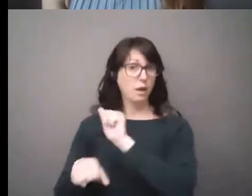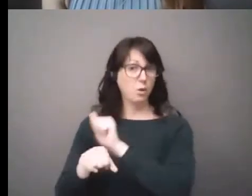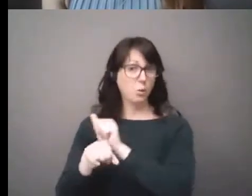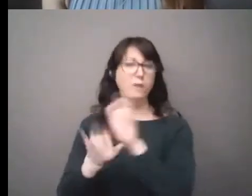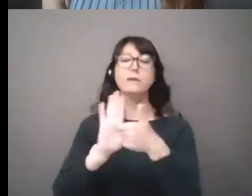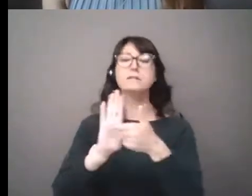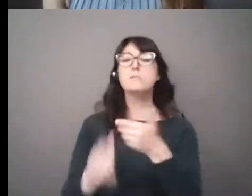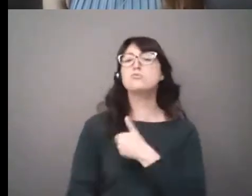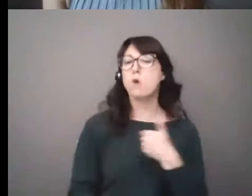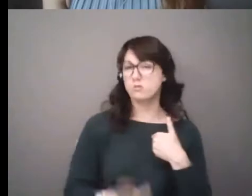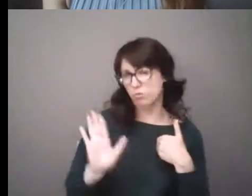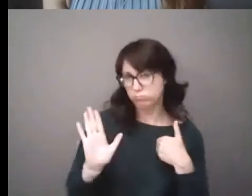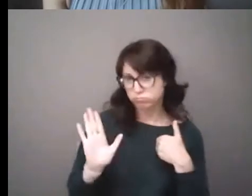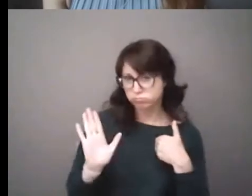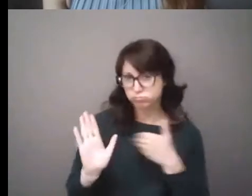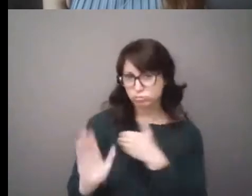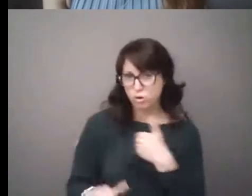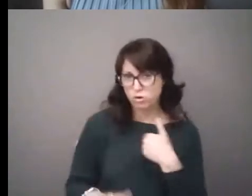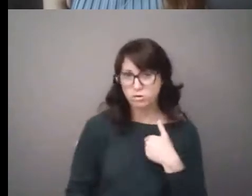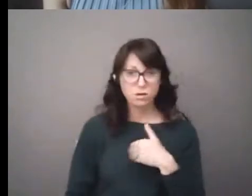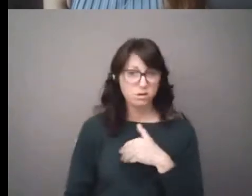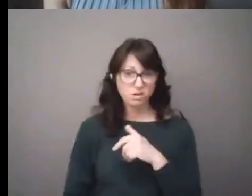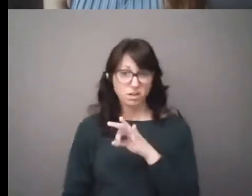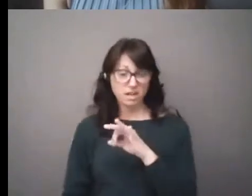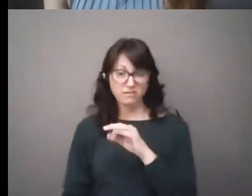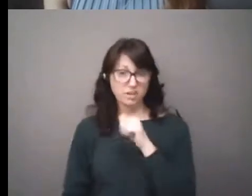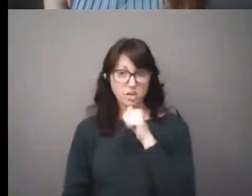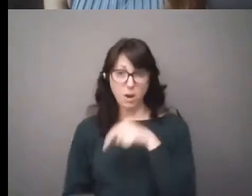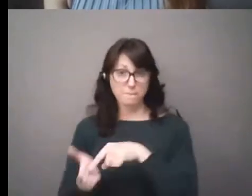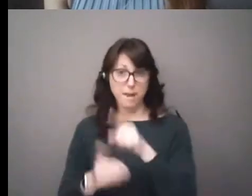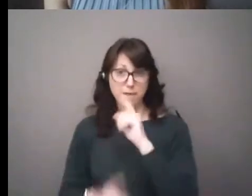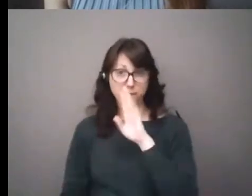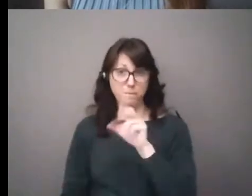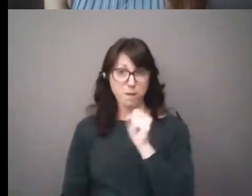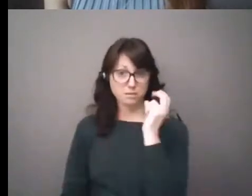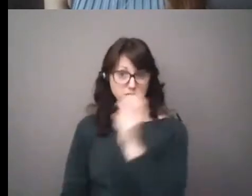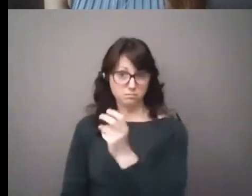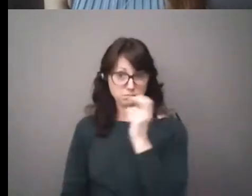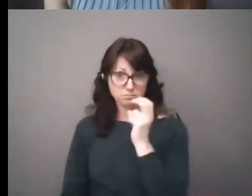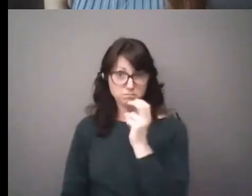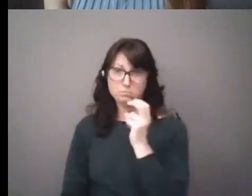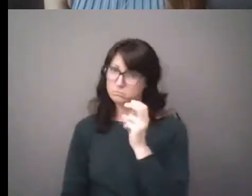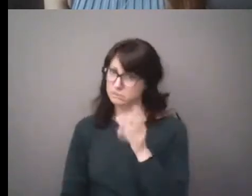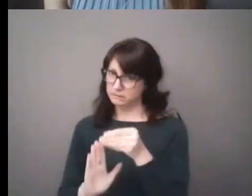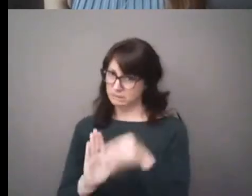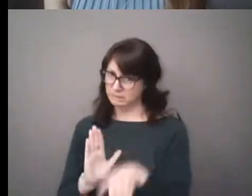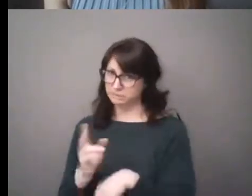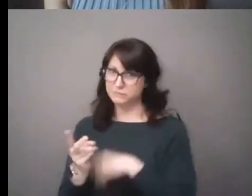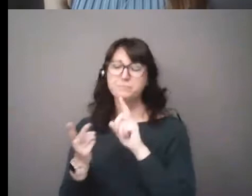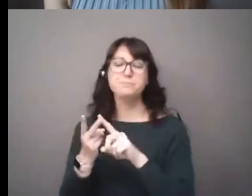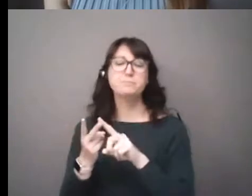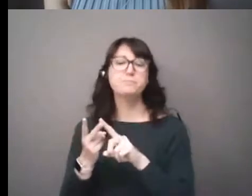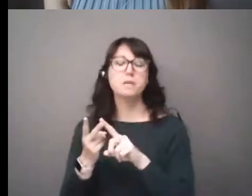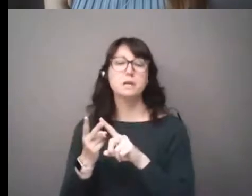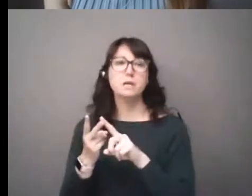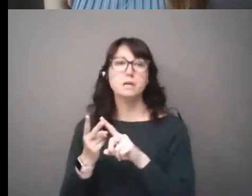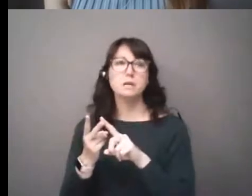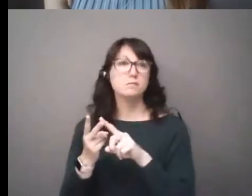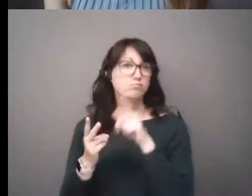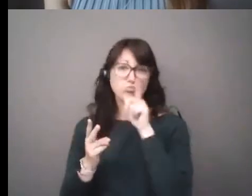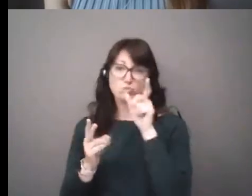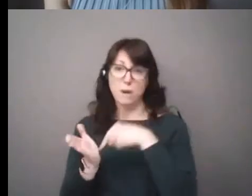Toronto experience, if you're not paying for Metrolinx, which isn't cheap every day, and you're not paying for